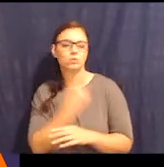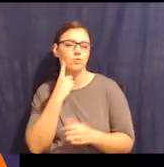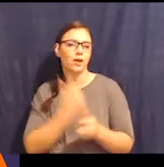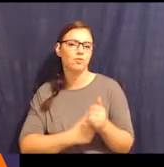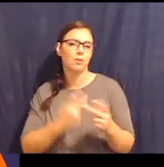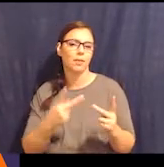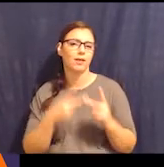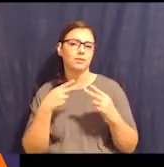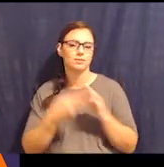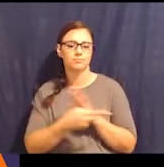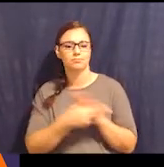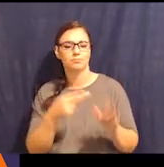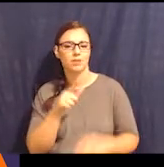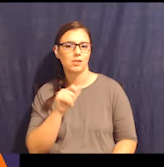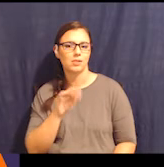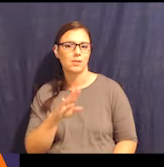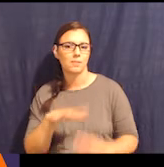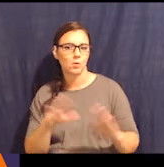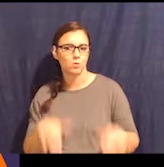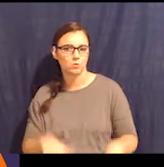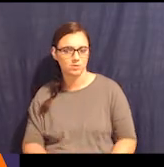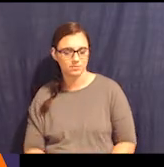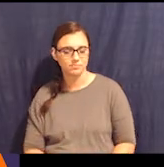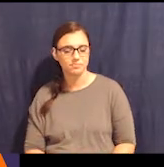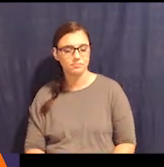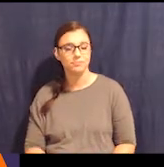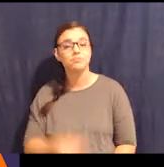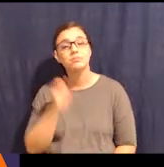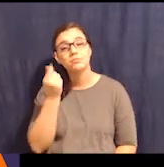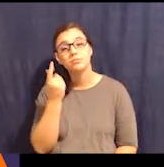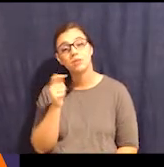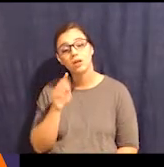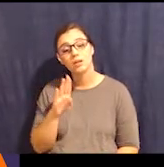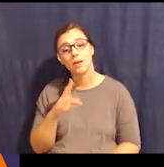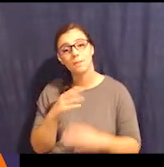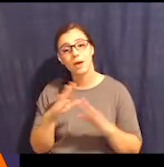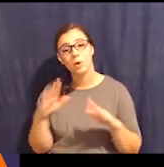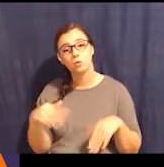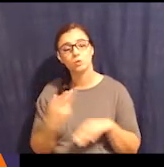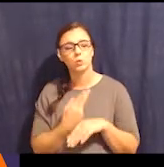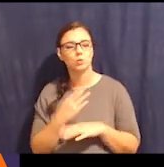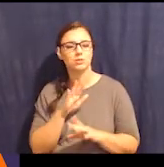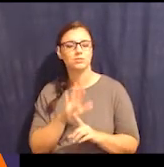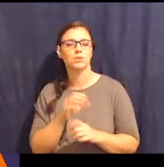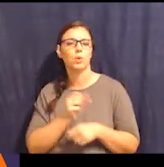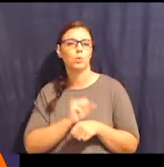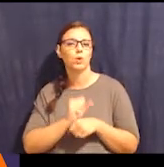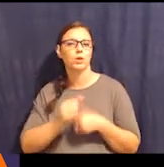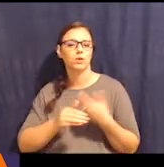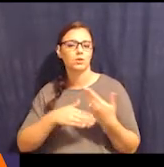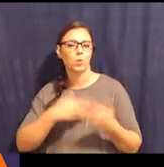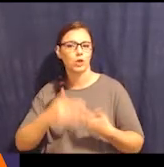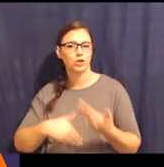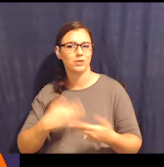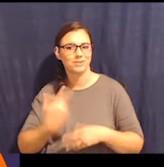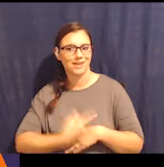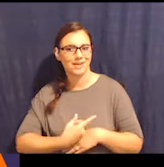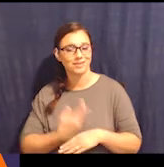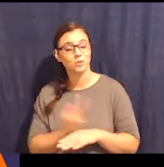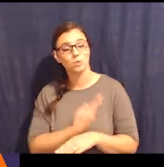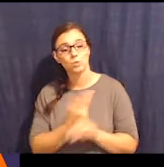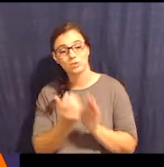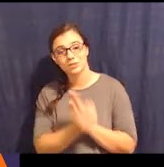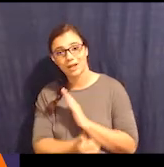Clubhouses use what they refer to as a work order day to use the talents and abilities of members within the